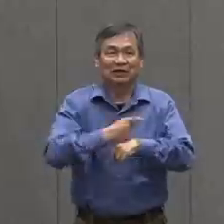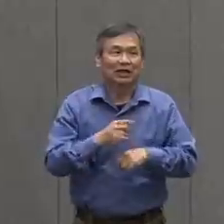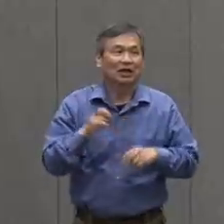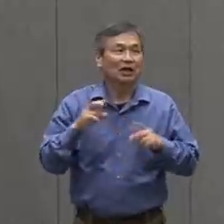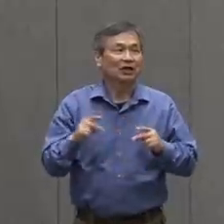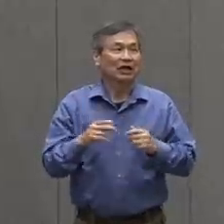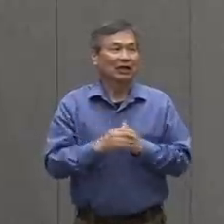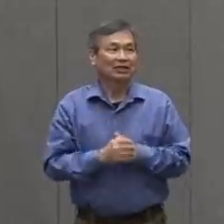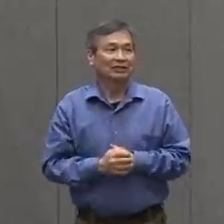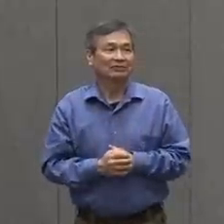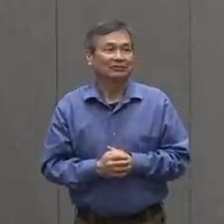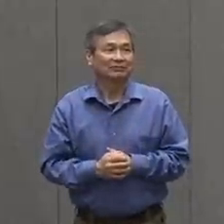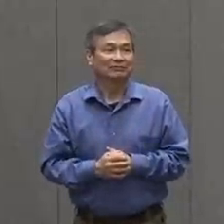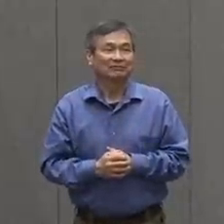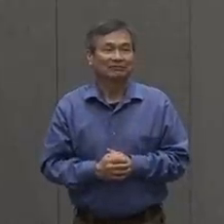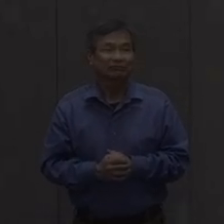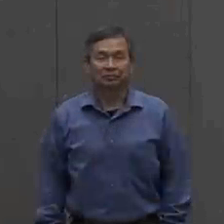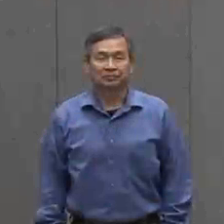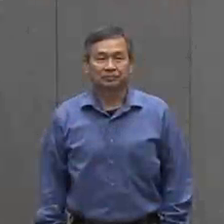Bye, friends.